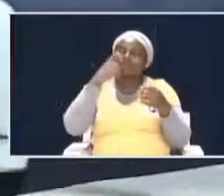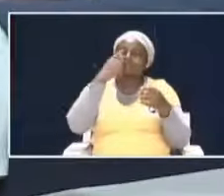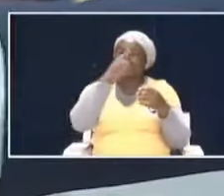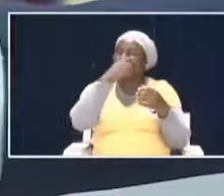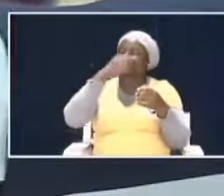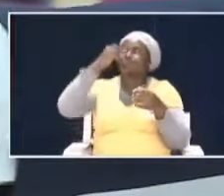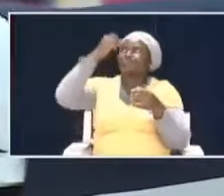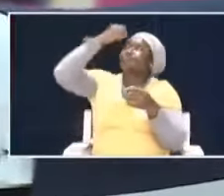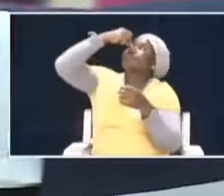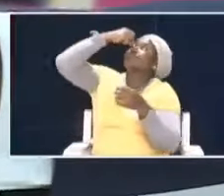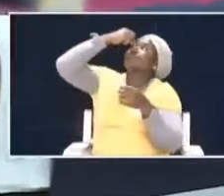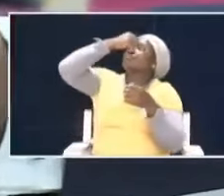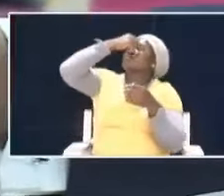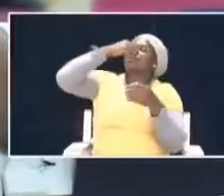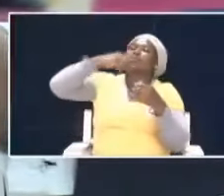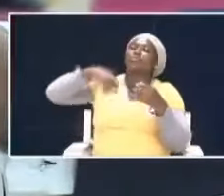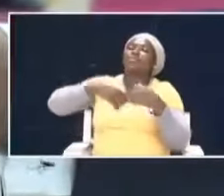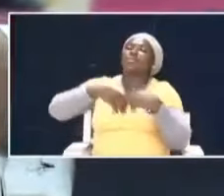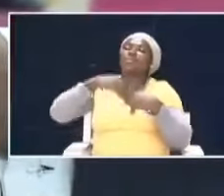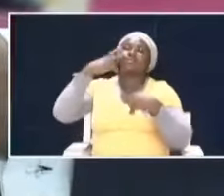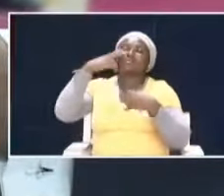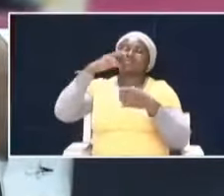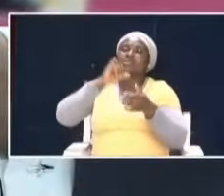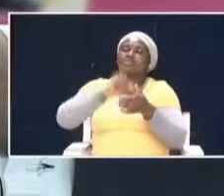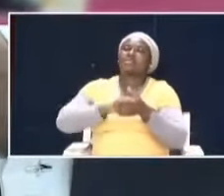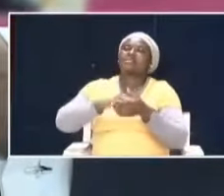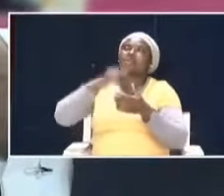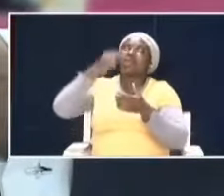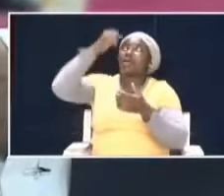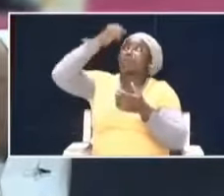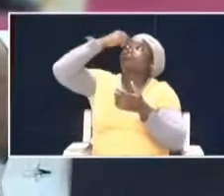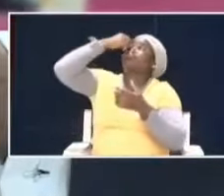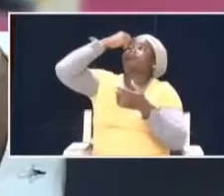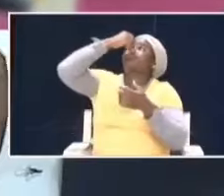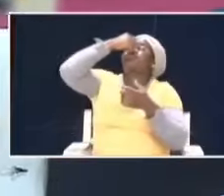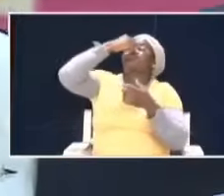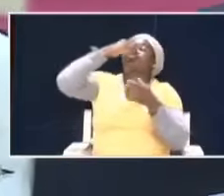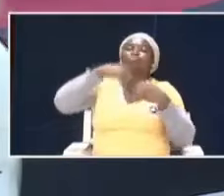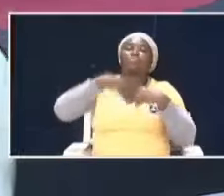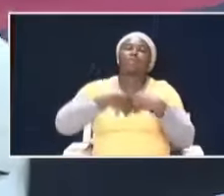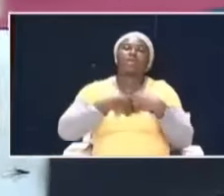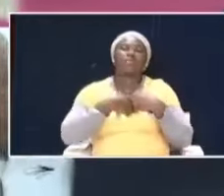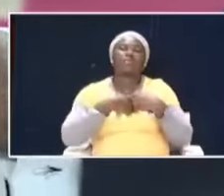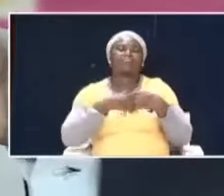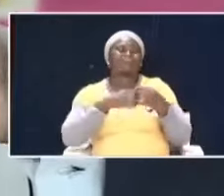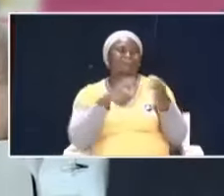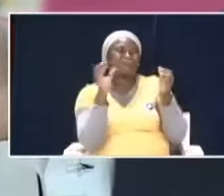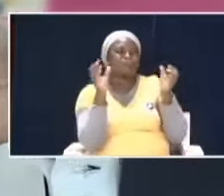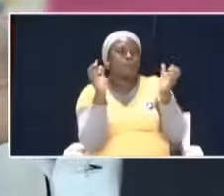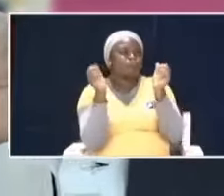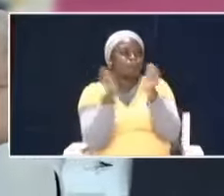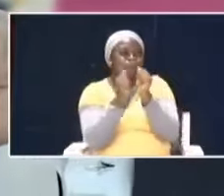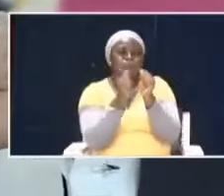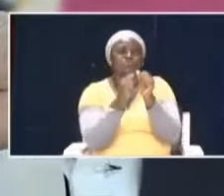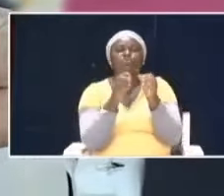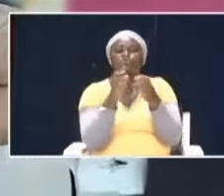have seen that the ice block has thrived, has been blocked together. Then we